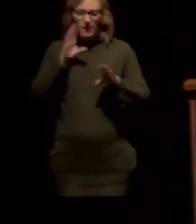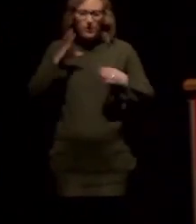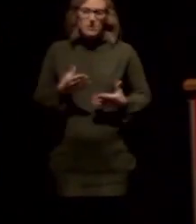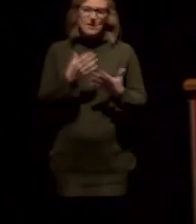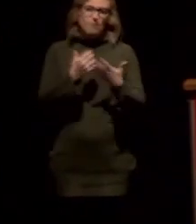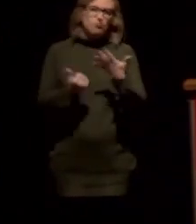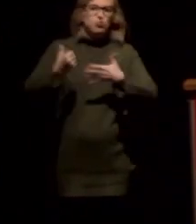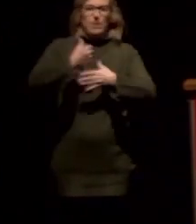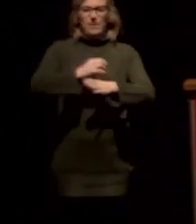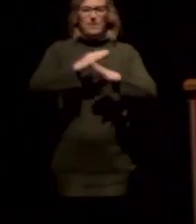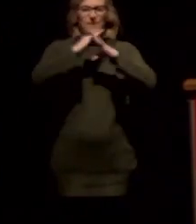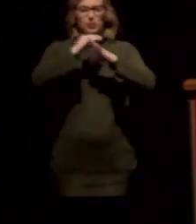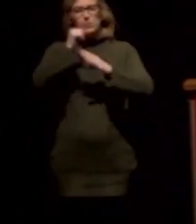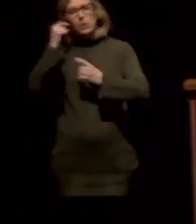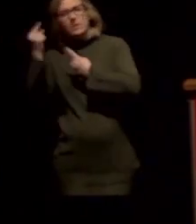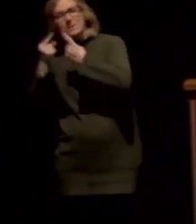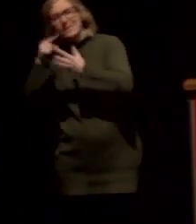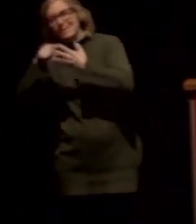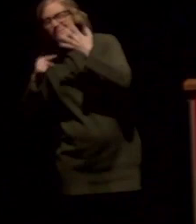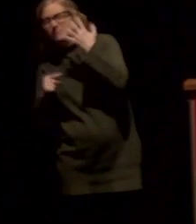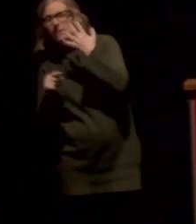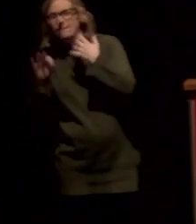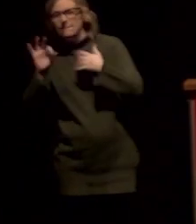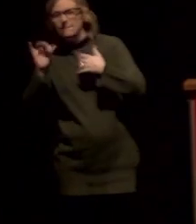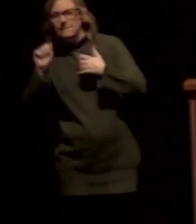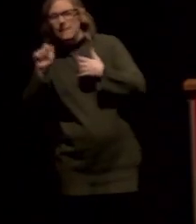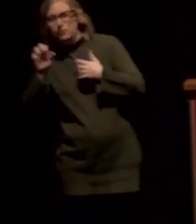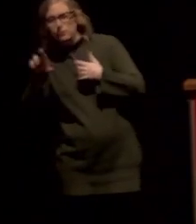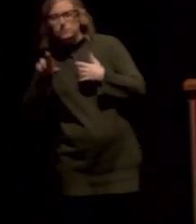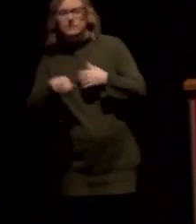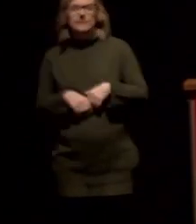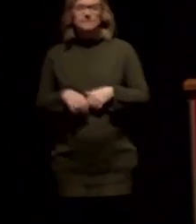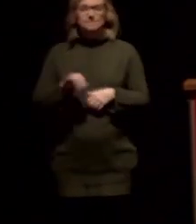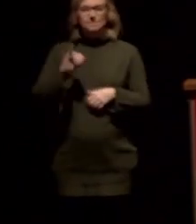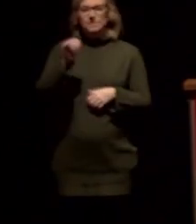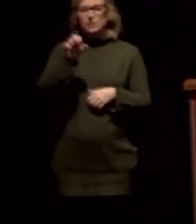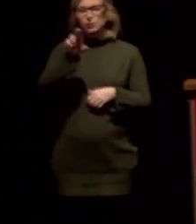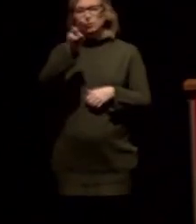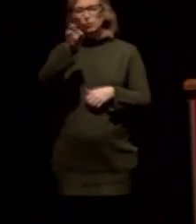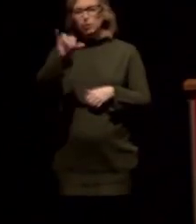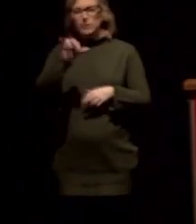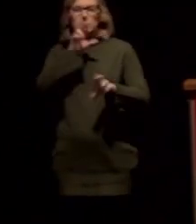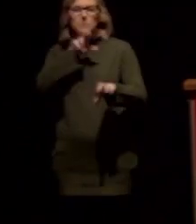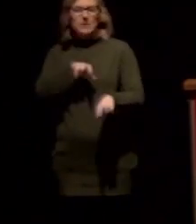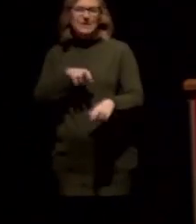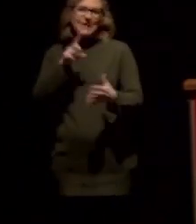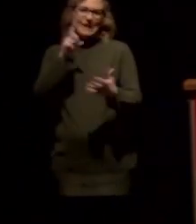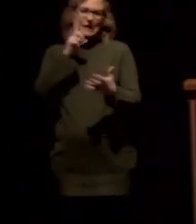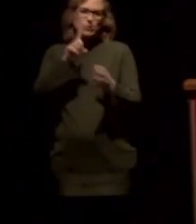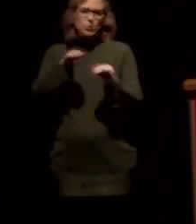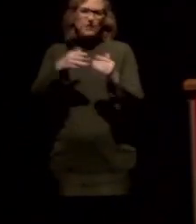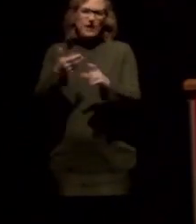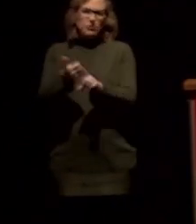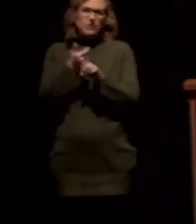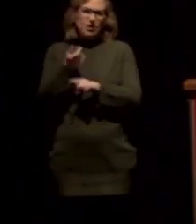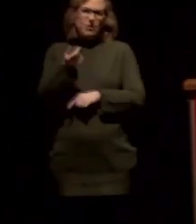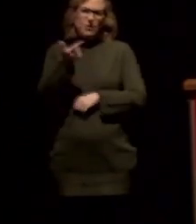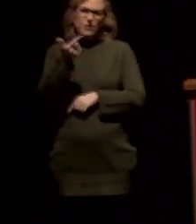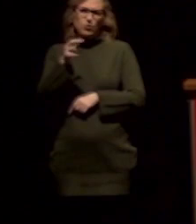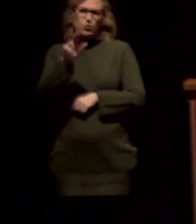And I would add that I agree with all of that. I would add that to give yourselves a little grace in the public health